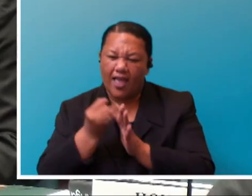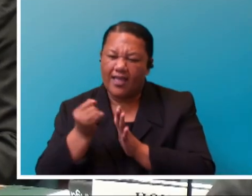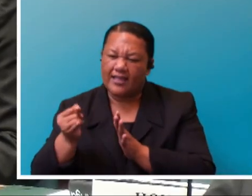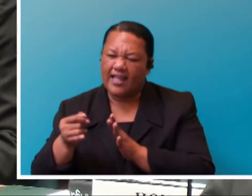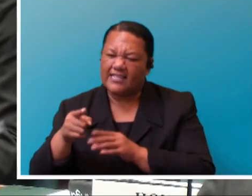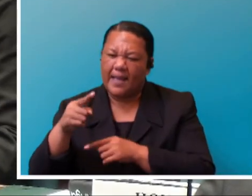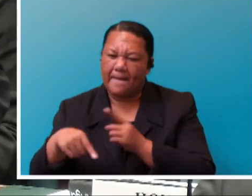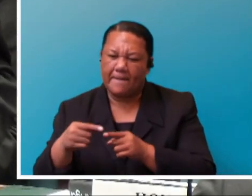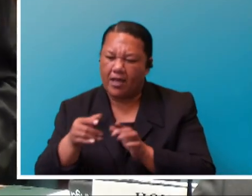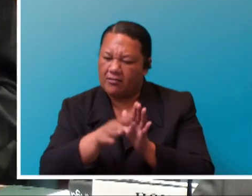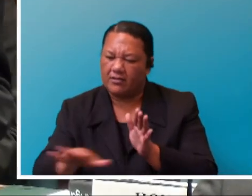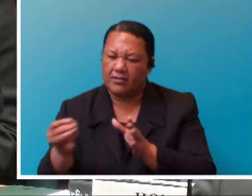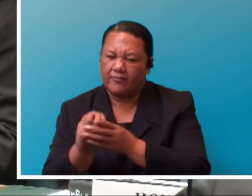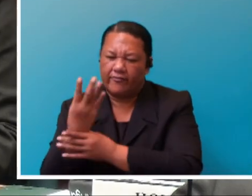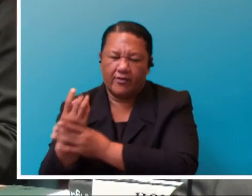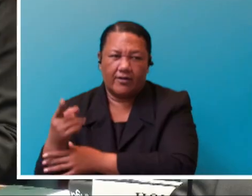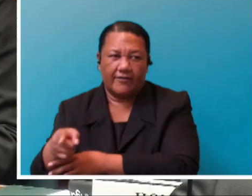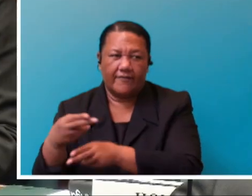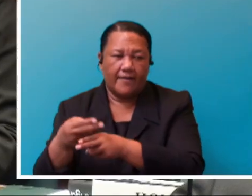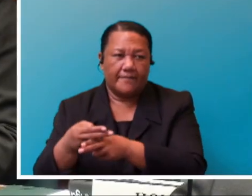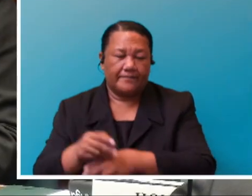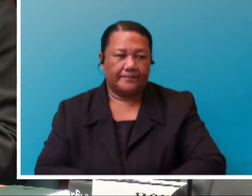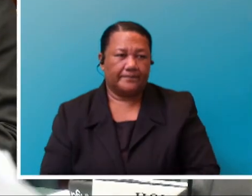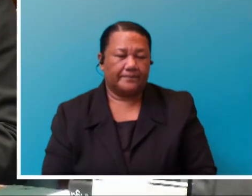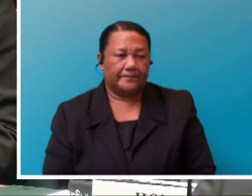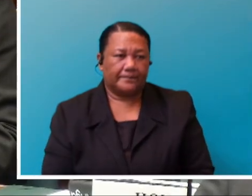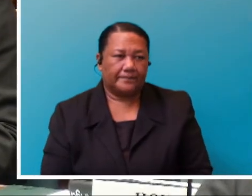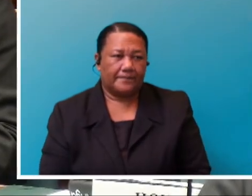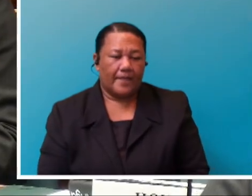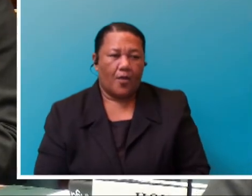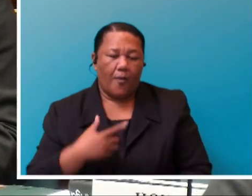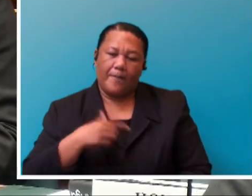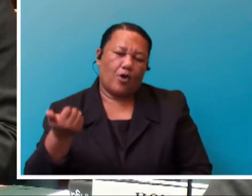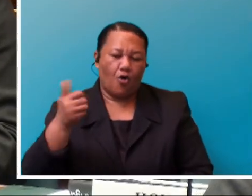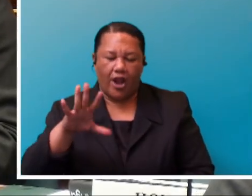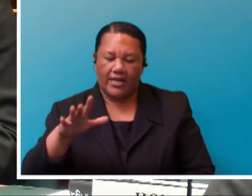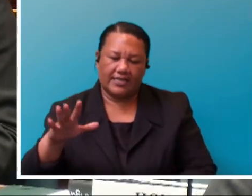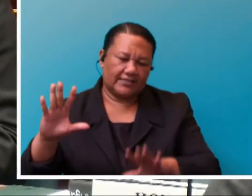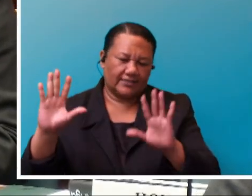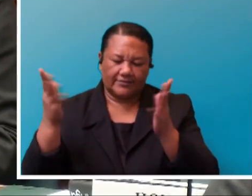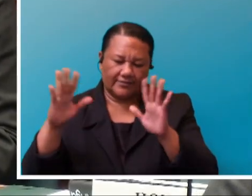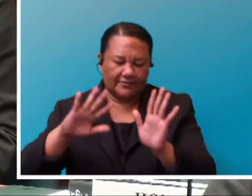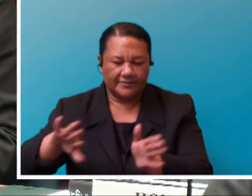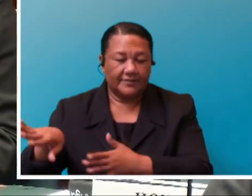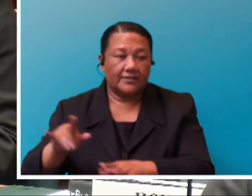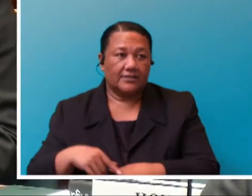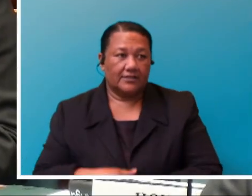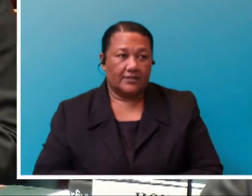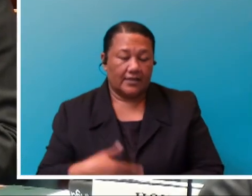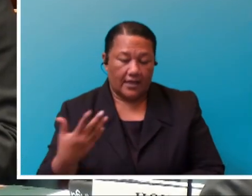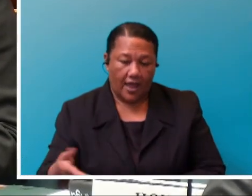You can be in politics, but no cane field. Mr. Speaker said, I raised to respond to the question raised by Honorable Viman